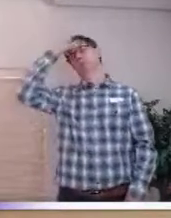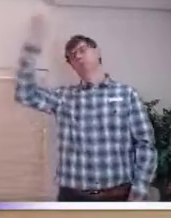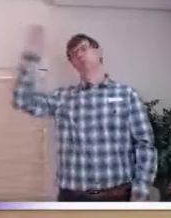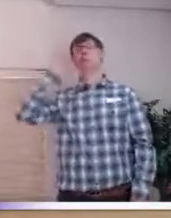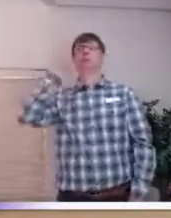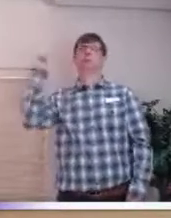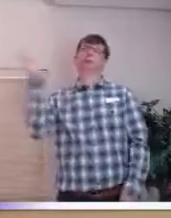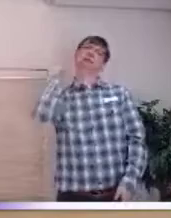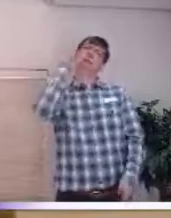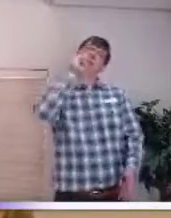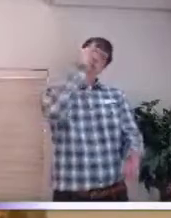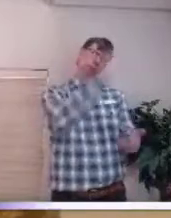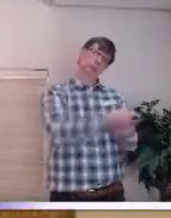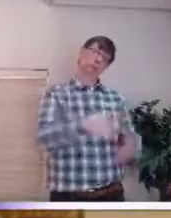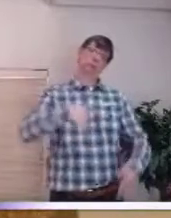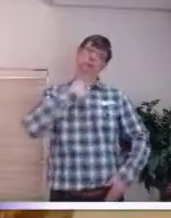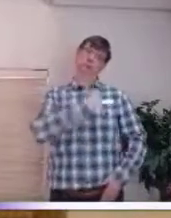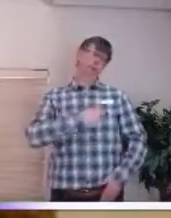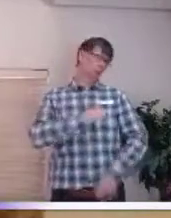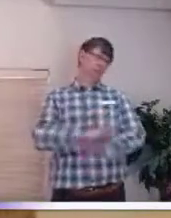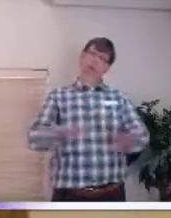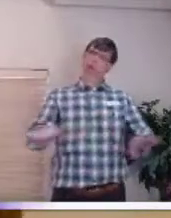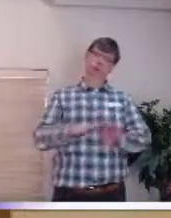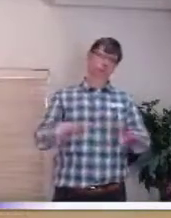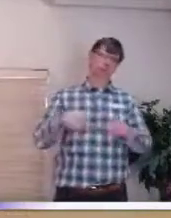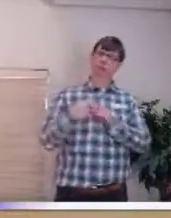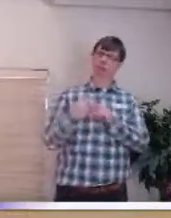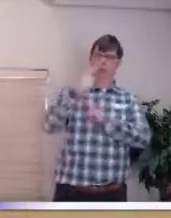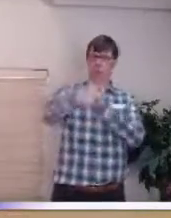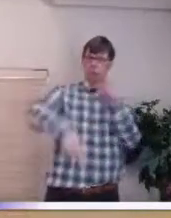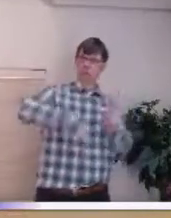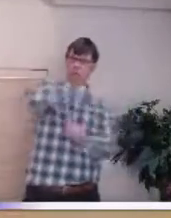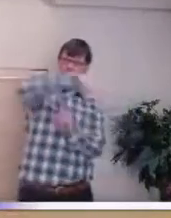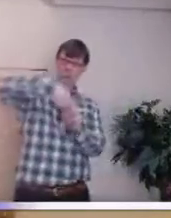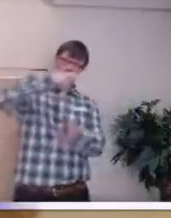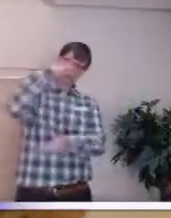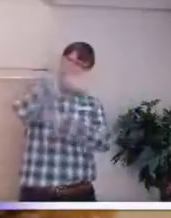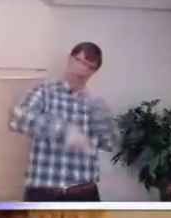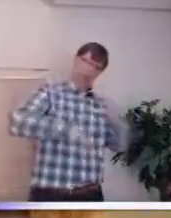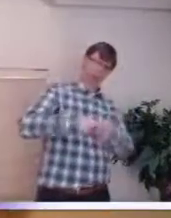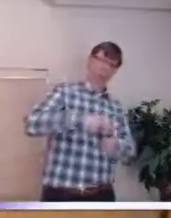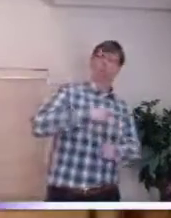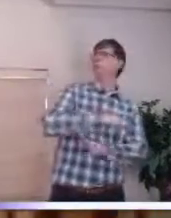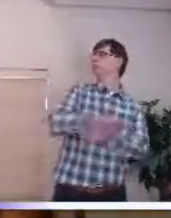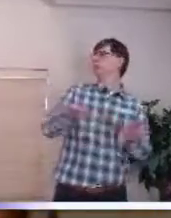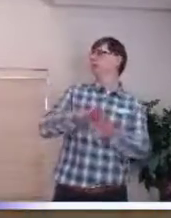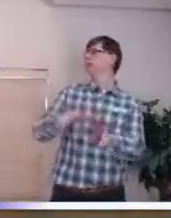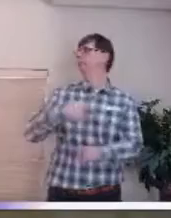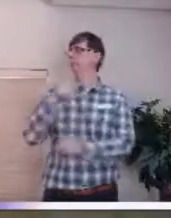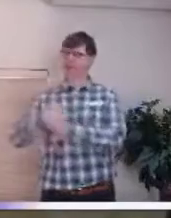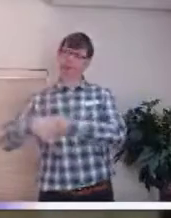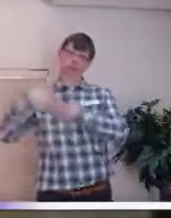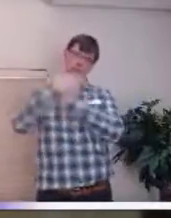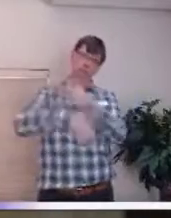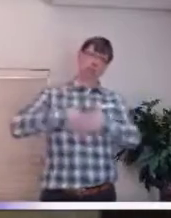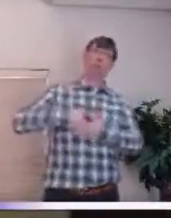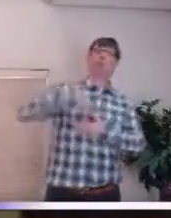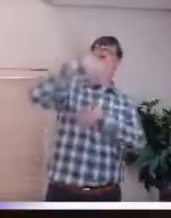self, it doesn't matter what's going on around the world. It doesn't matter what's going